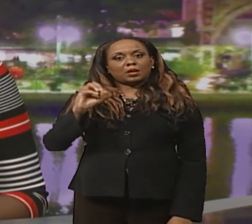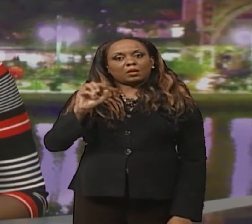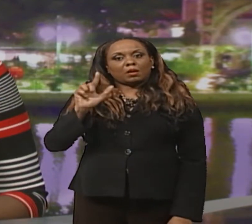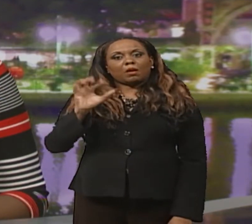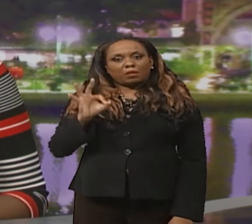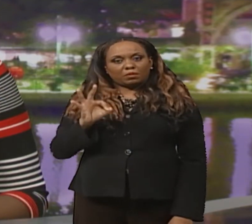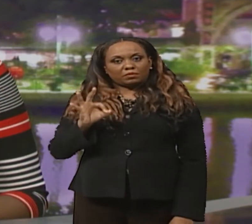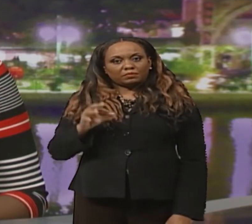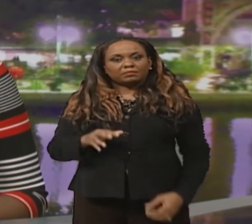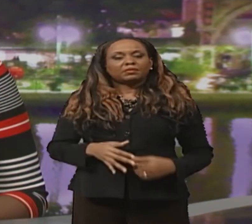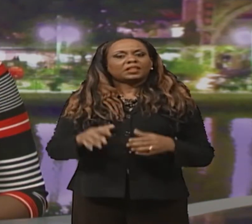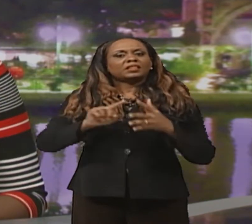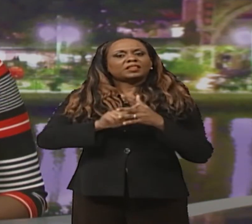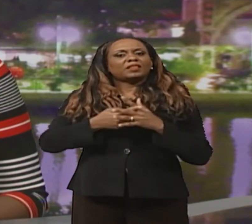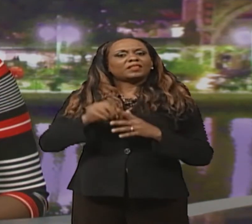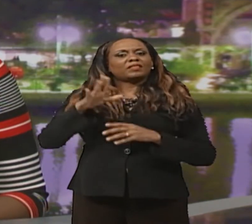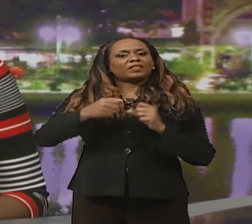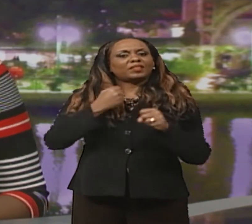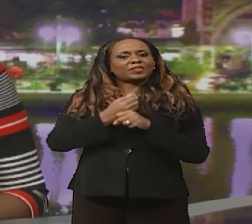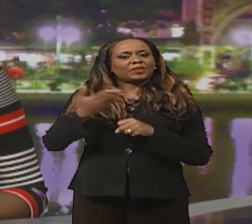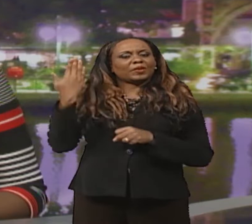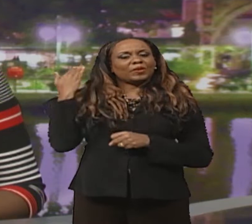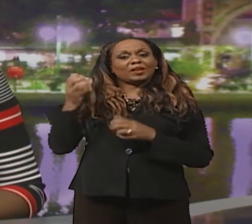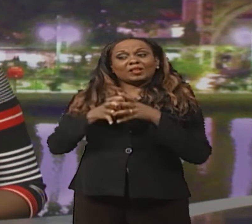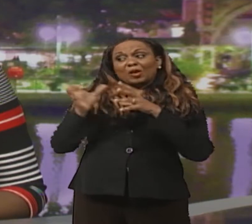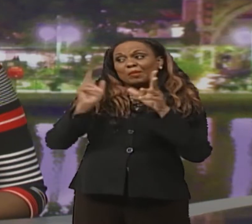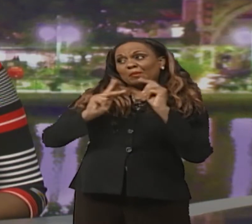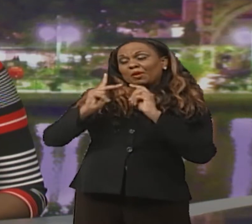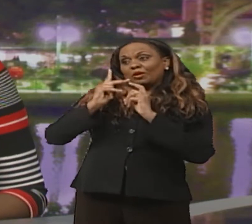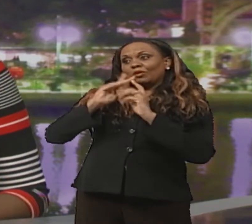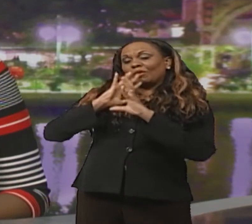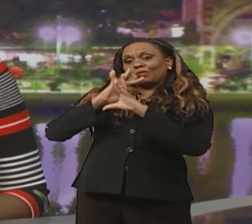started about 5 years ago, continues to attract world-class live talent.